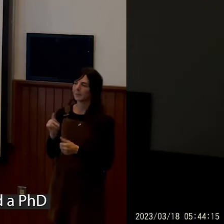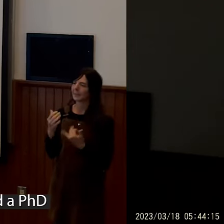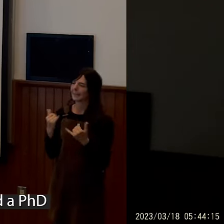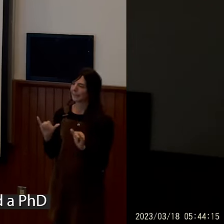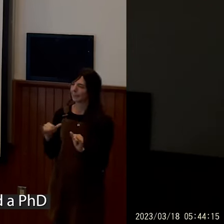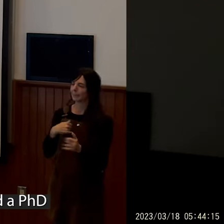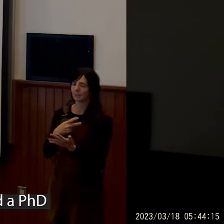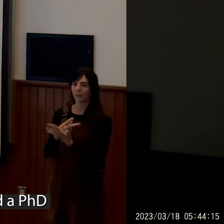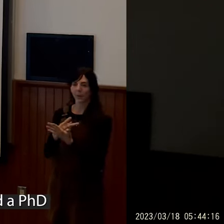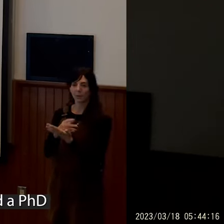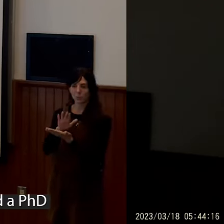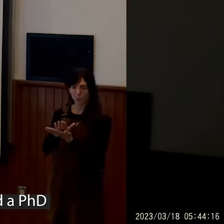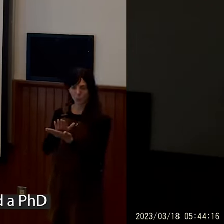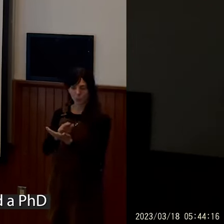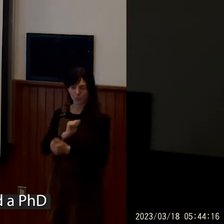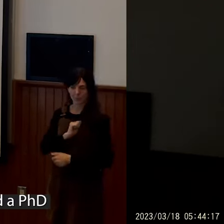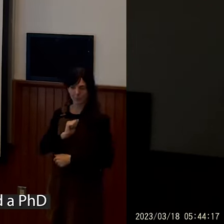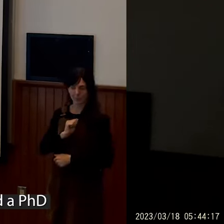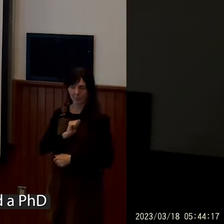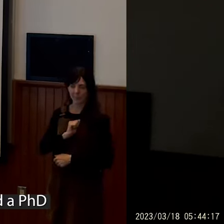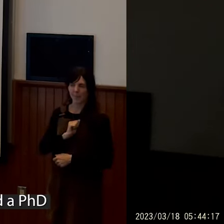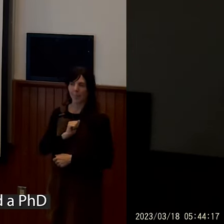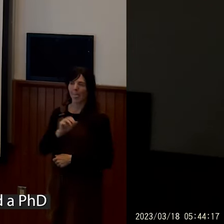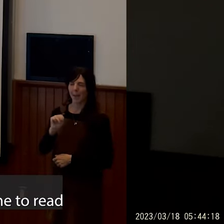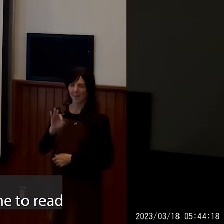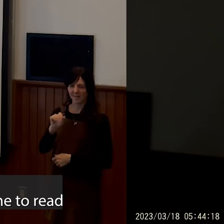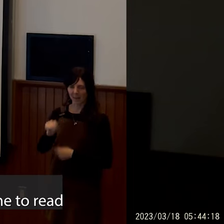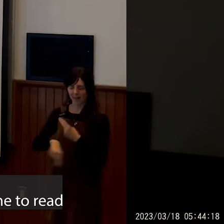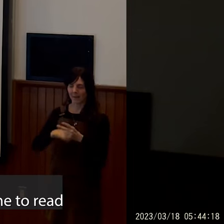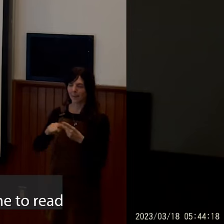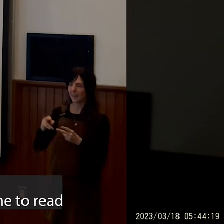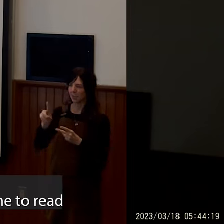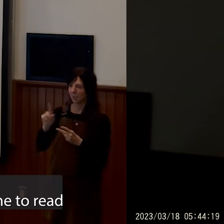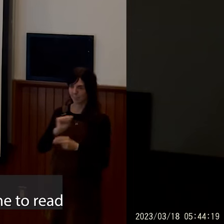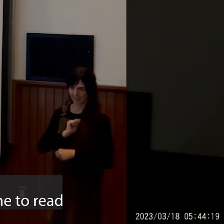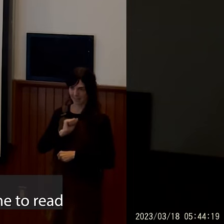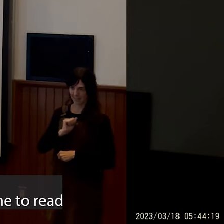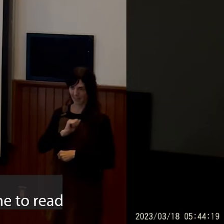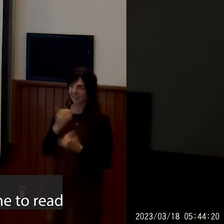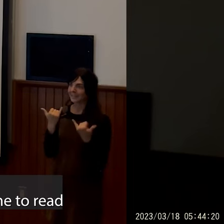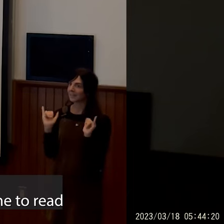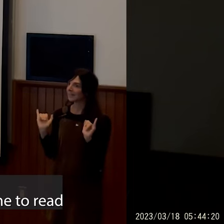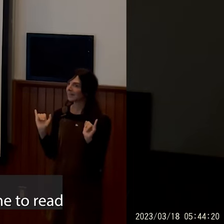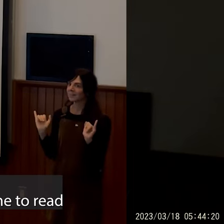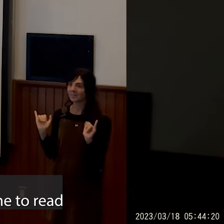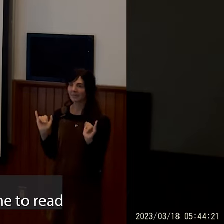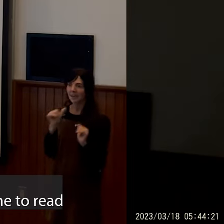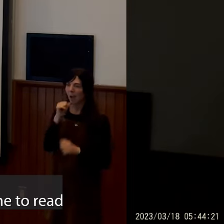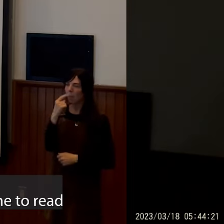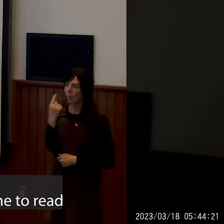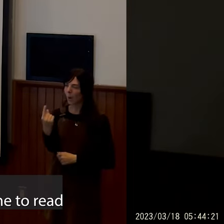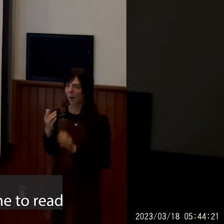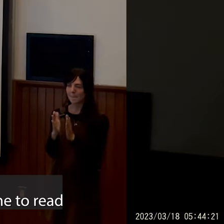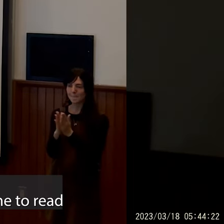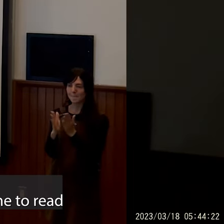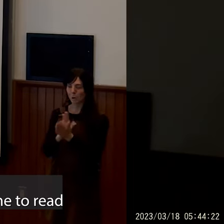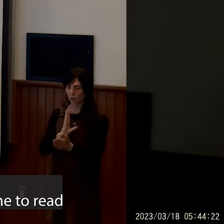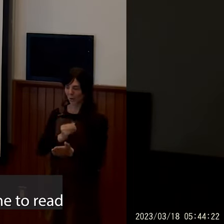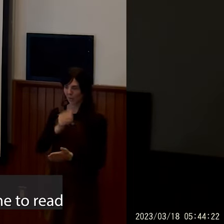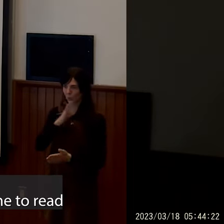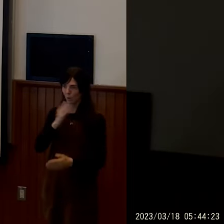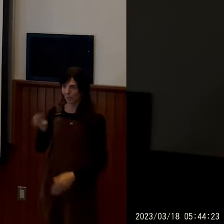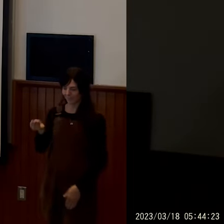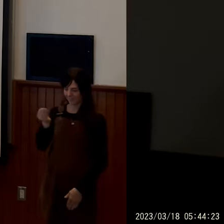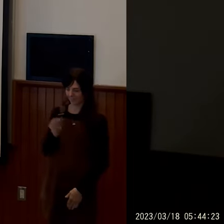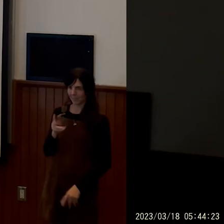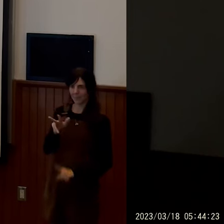graduate school, doing an MFA and a PhD, nobody ever once assigned a book by a trans woman for me to